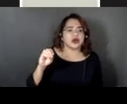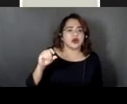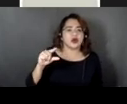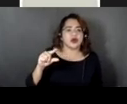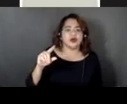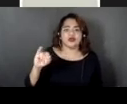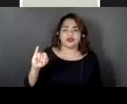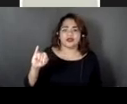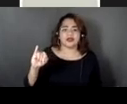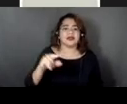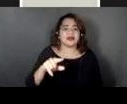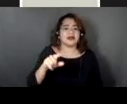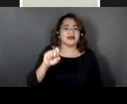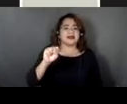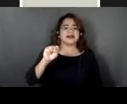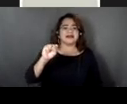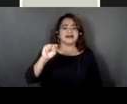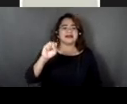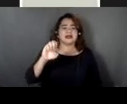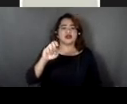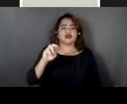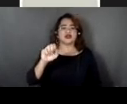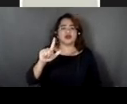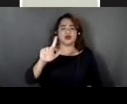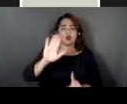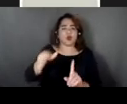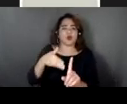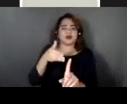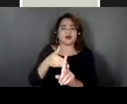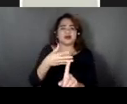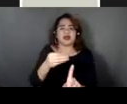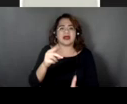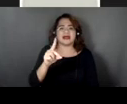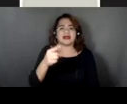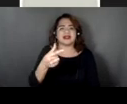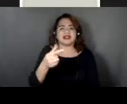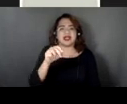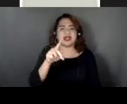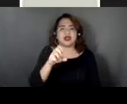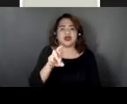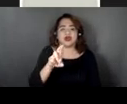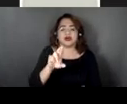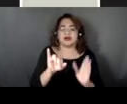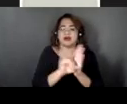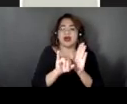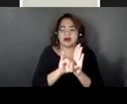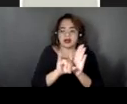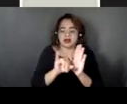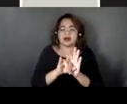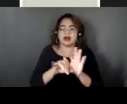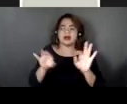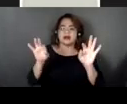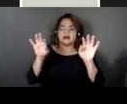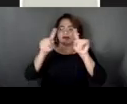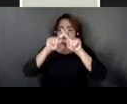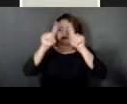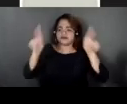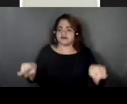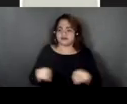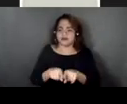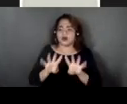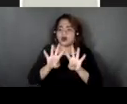complete. And this is the physician view, but essentially it asks for sexual orientation,